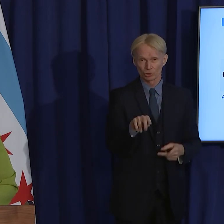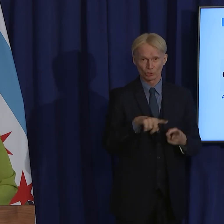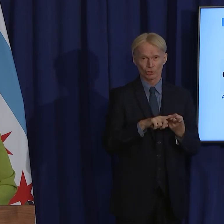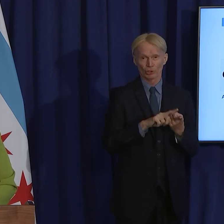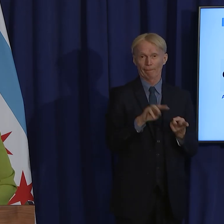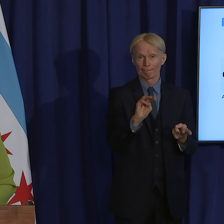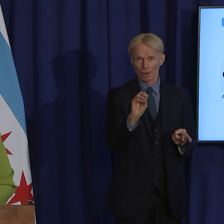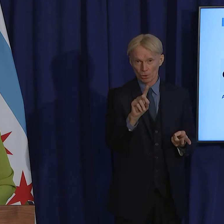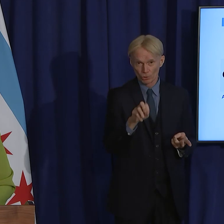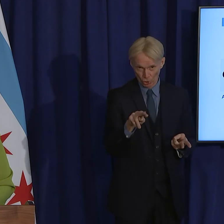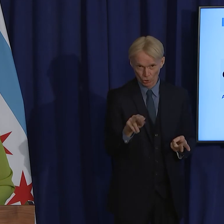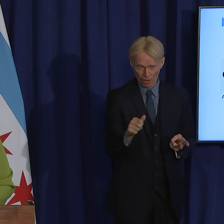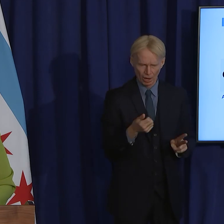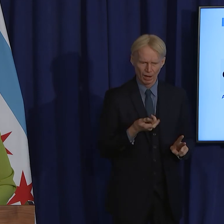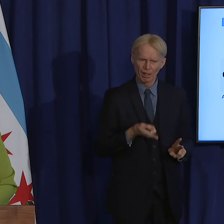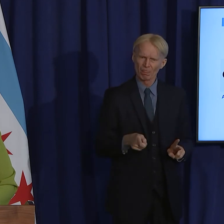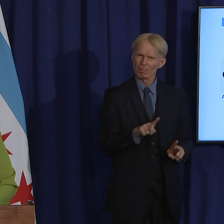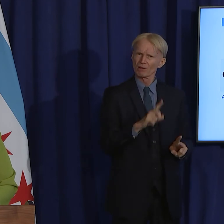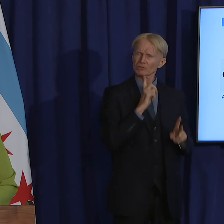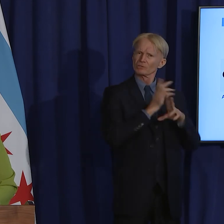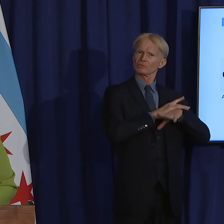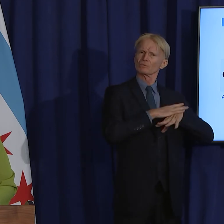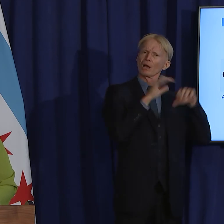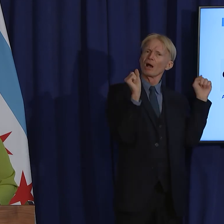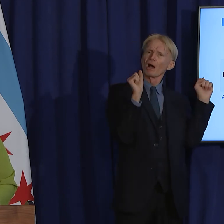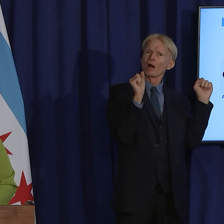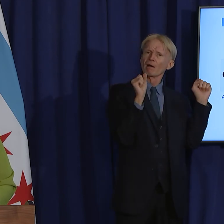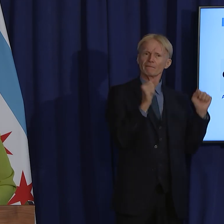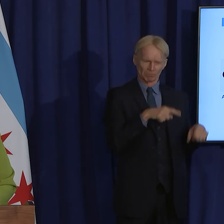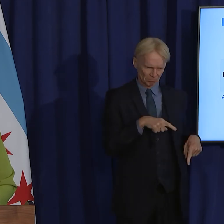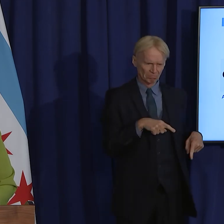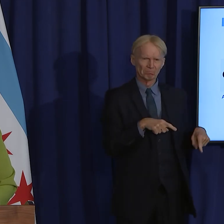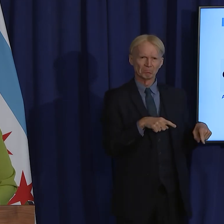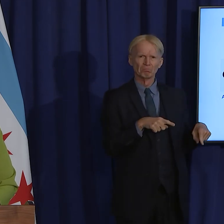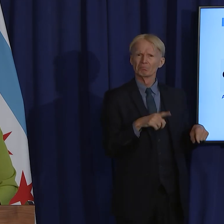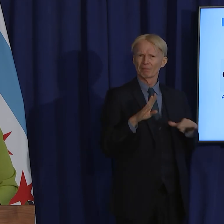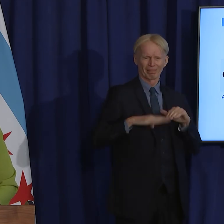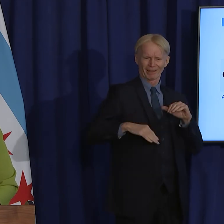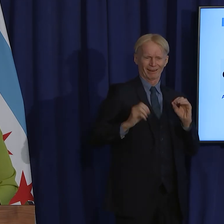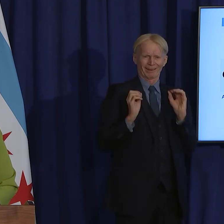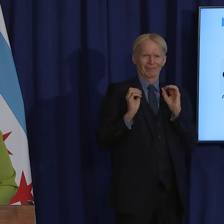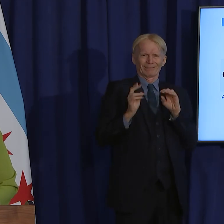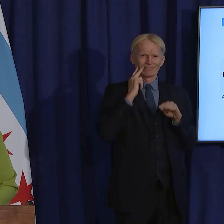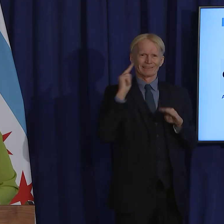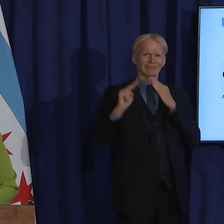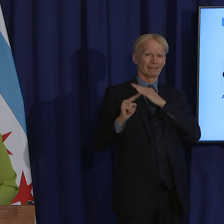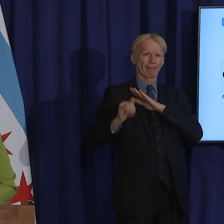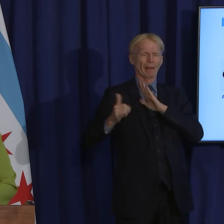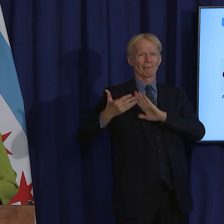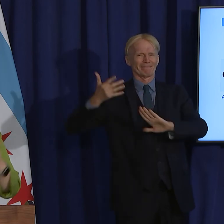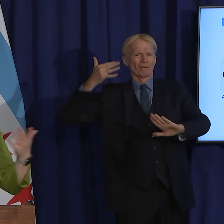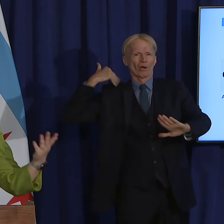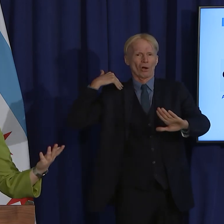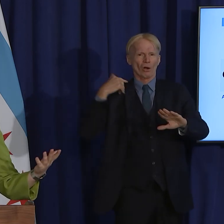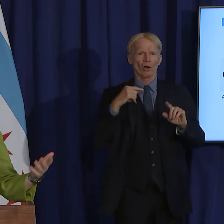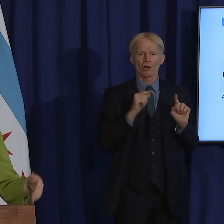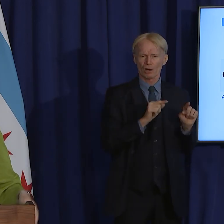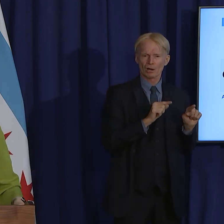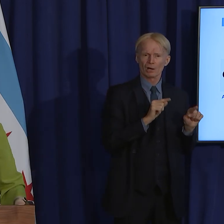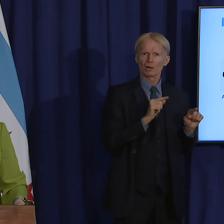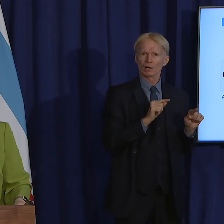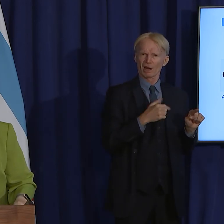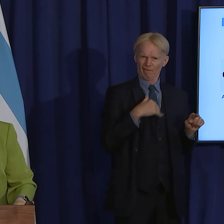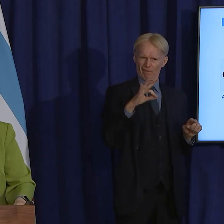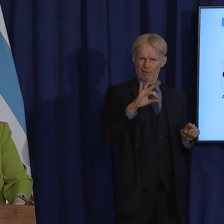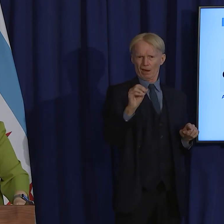particular, the safety and efficacy on this vaccine has really been unparalleled. We have never had a vaccine with a, this kind